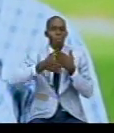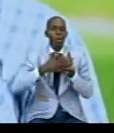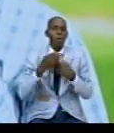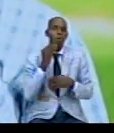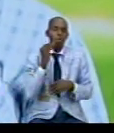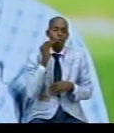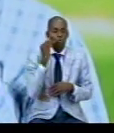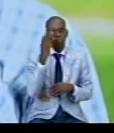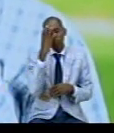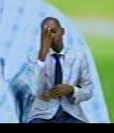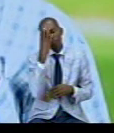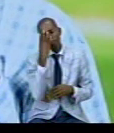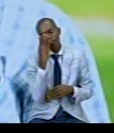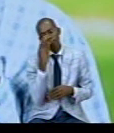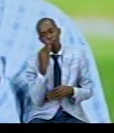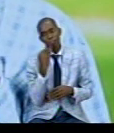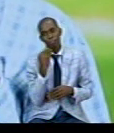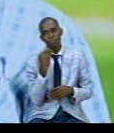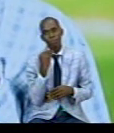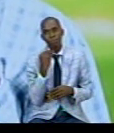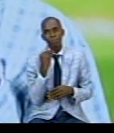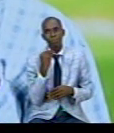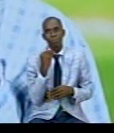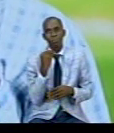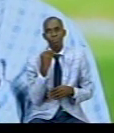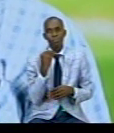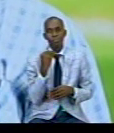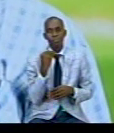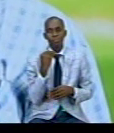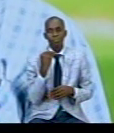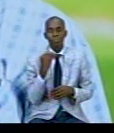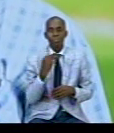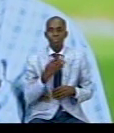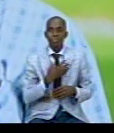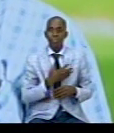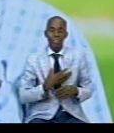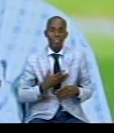slept. So when it was